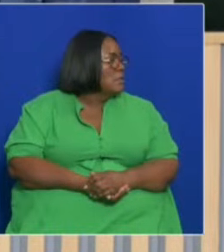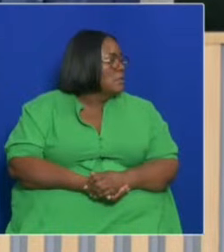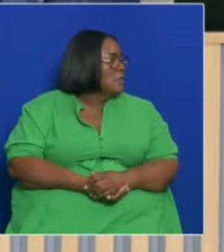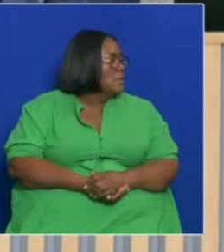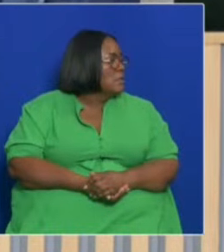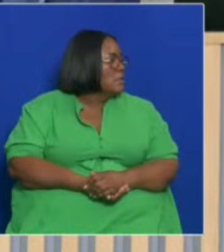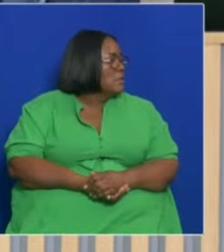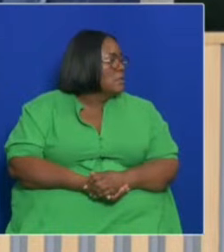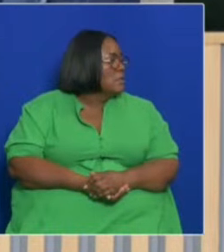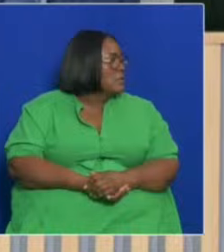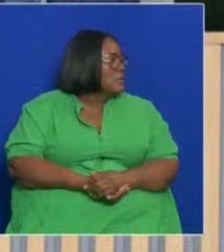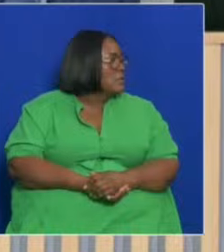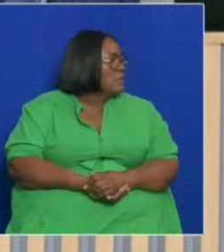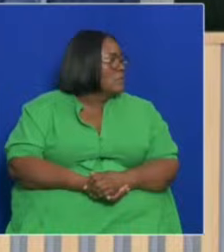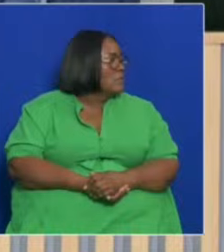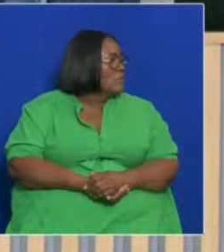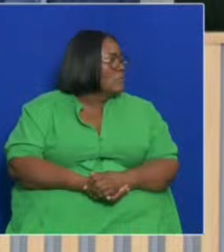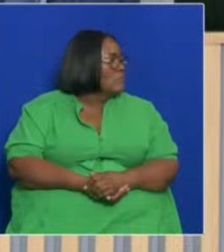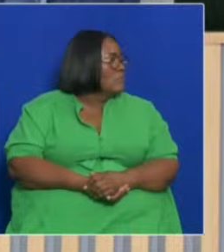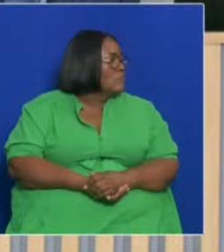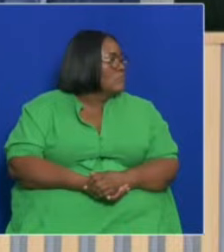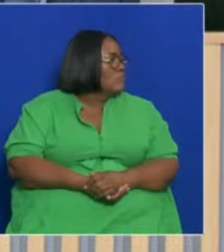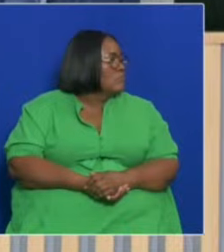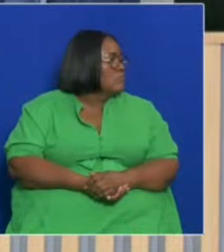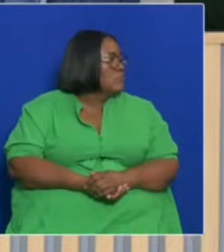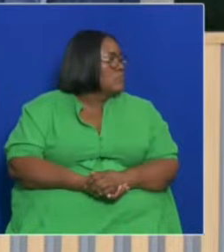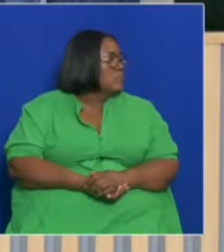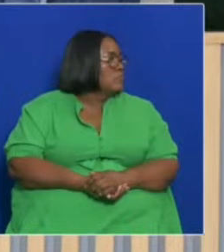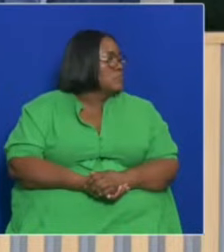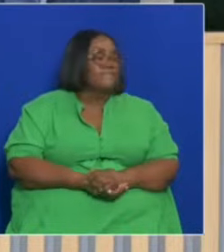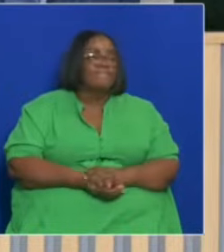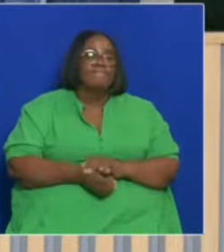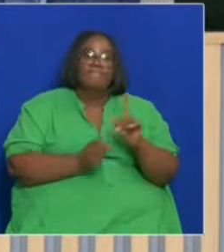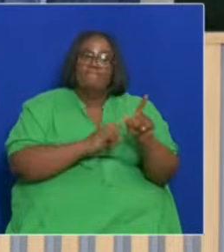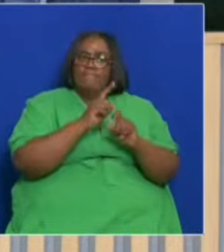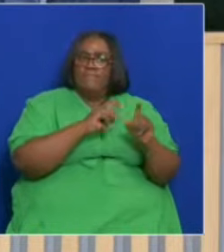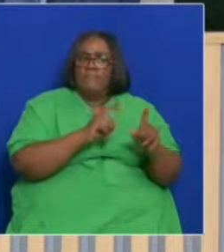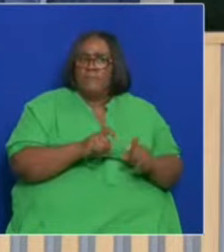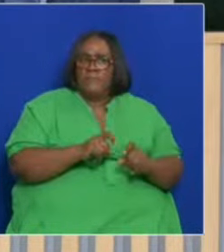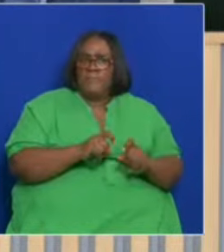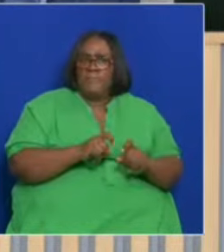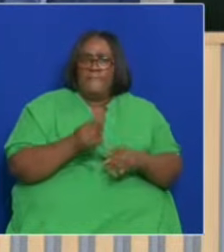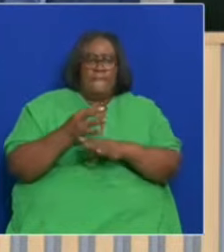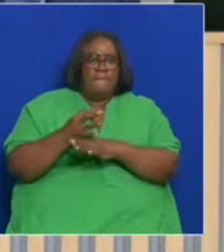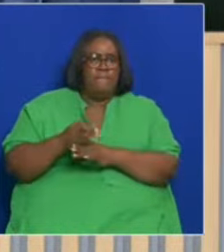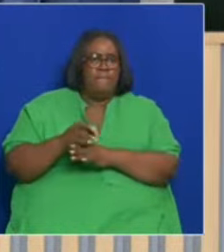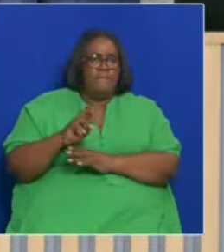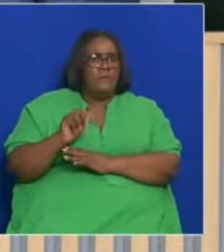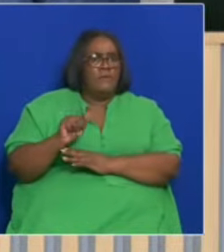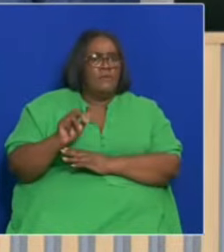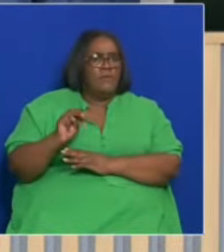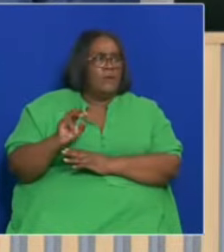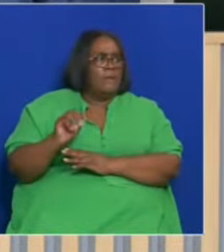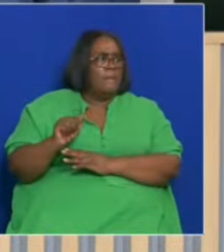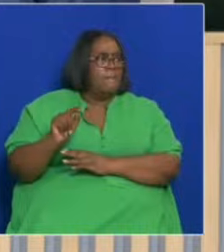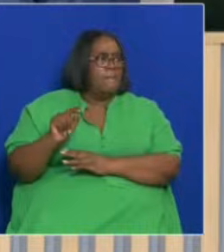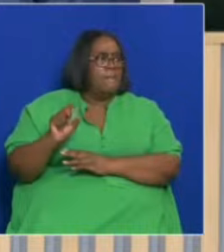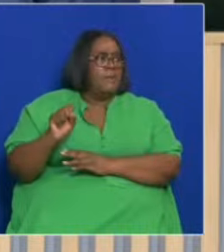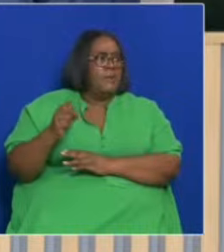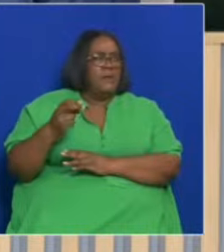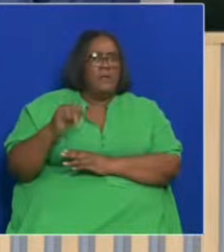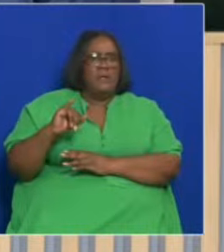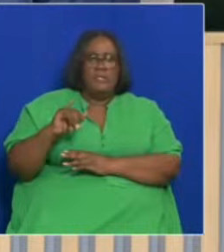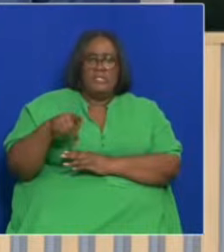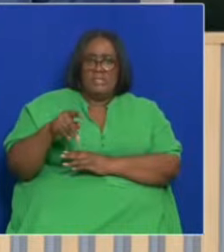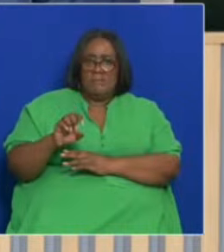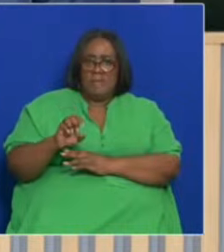No re-examination, Mr. Ramatsekisa. None, Chair, and Commissioners.